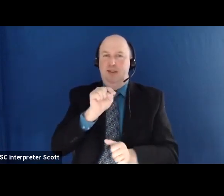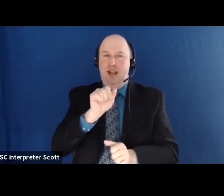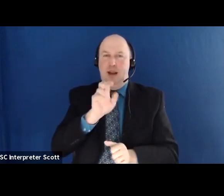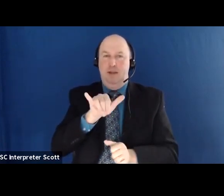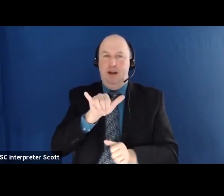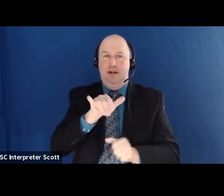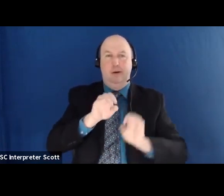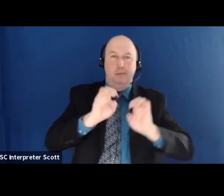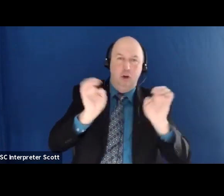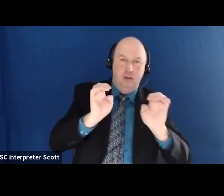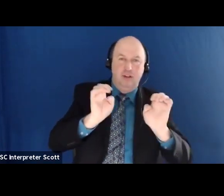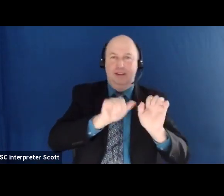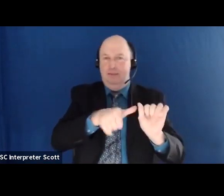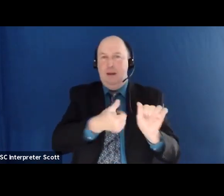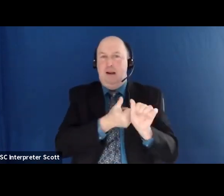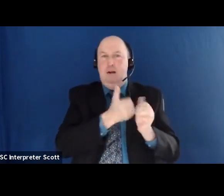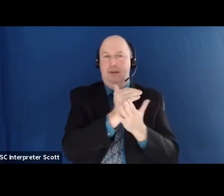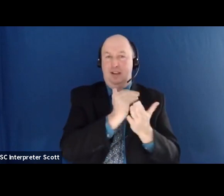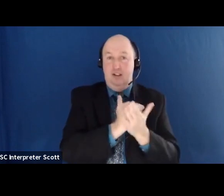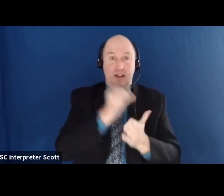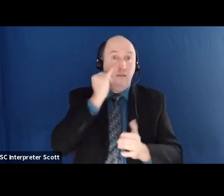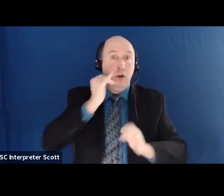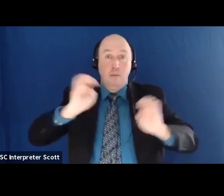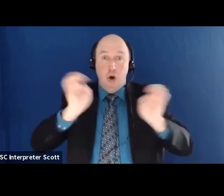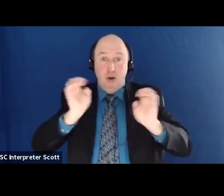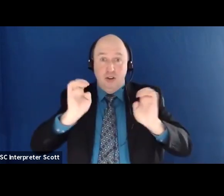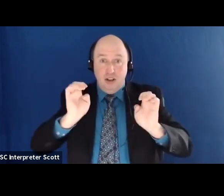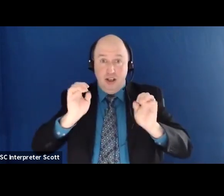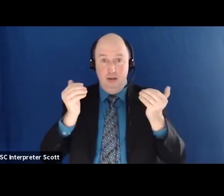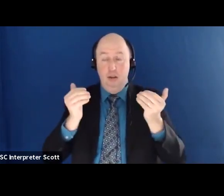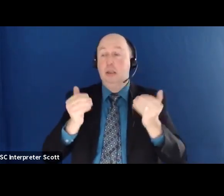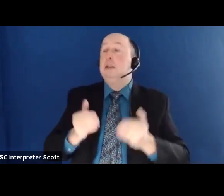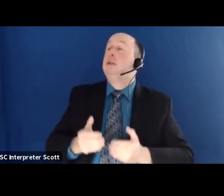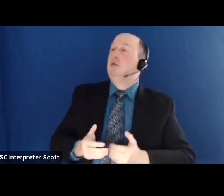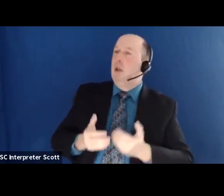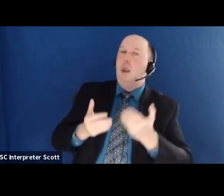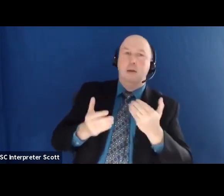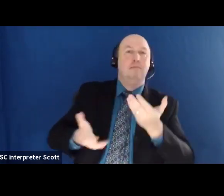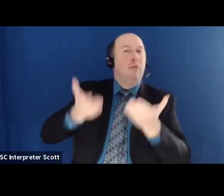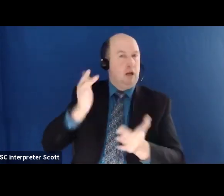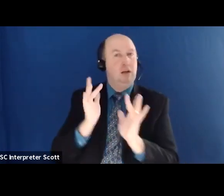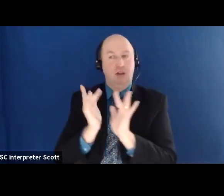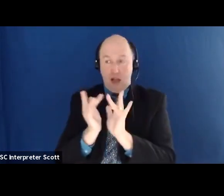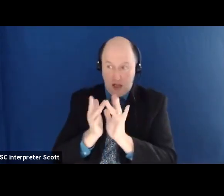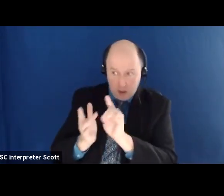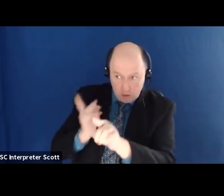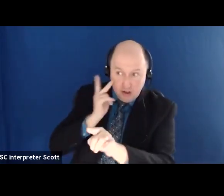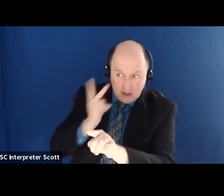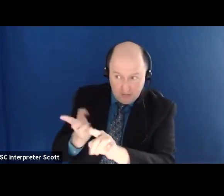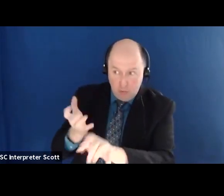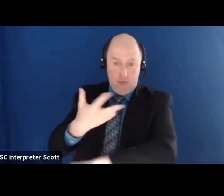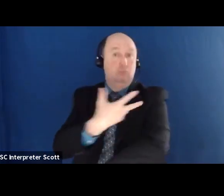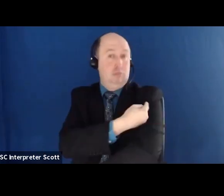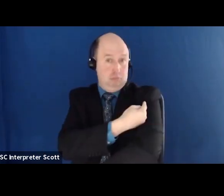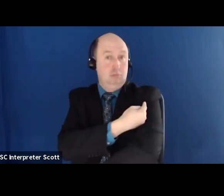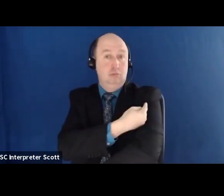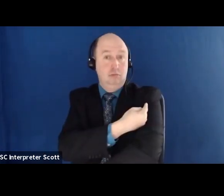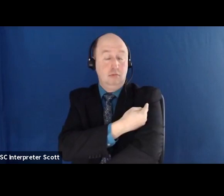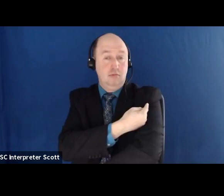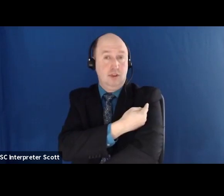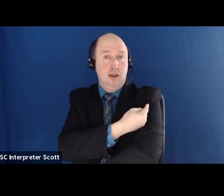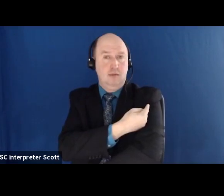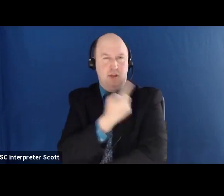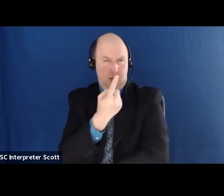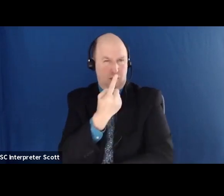an emergency, and we got to get that vaccine into an arm, they have the possibility of being contacted to see if they want to receive that vaccine. So that's